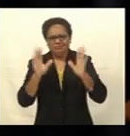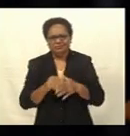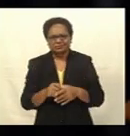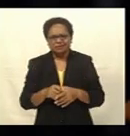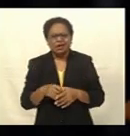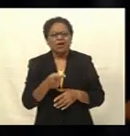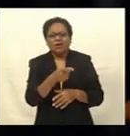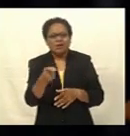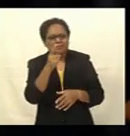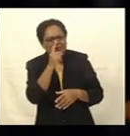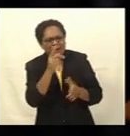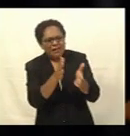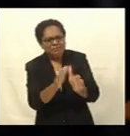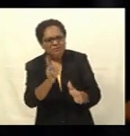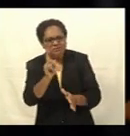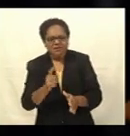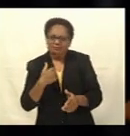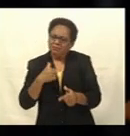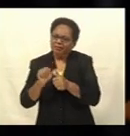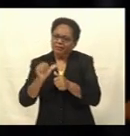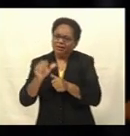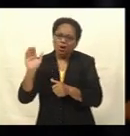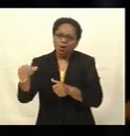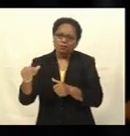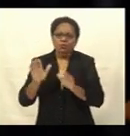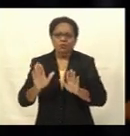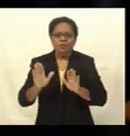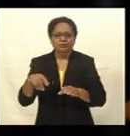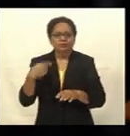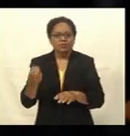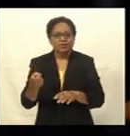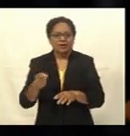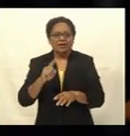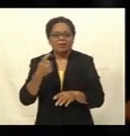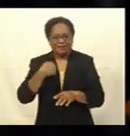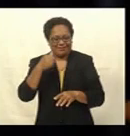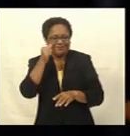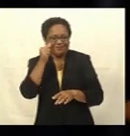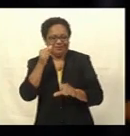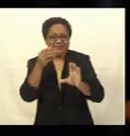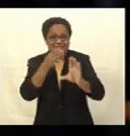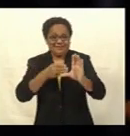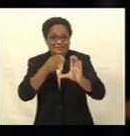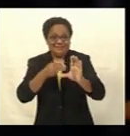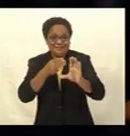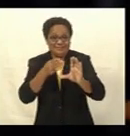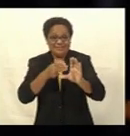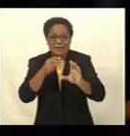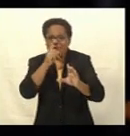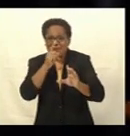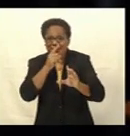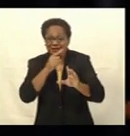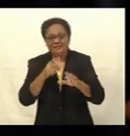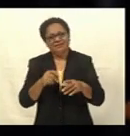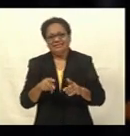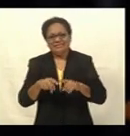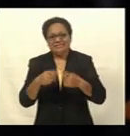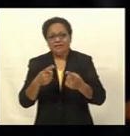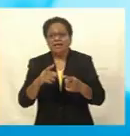one there today, we're going to home and wait for tomorrow." But I know how journalists work the extra mile to find out the